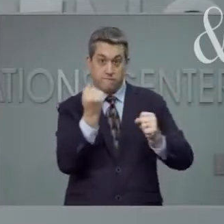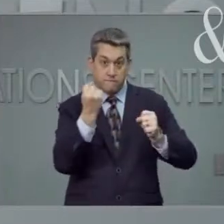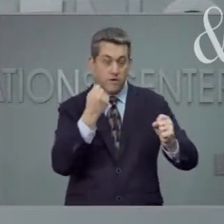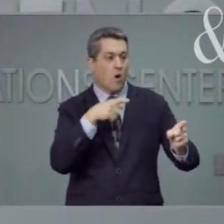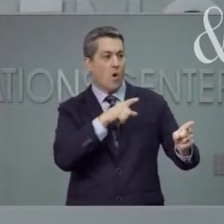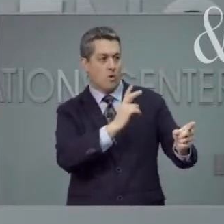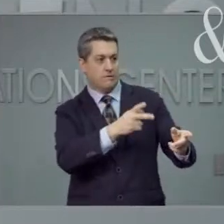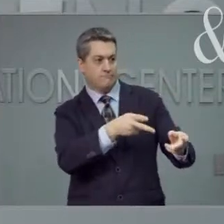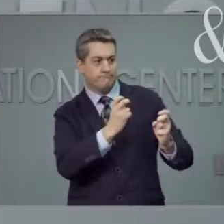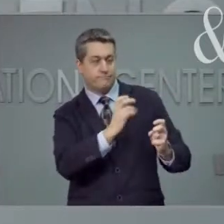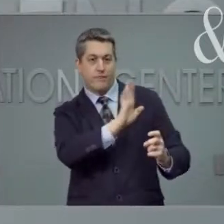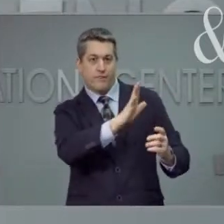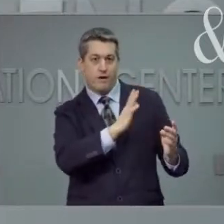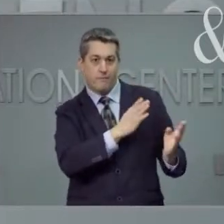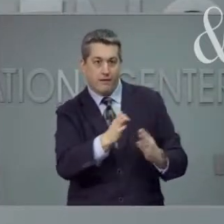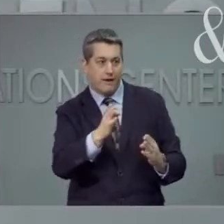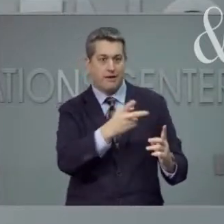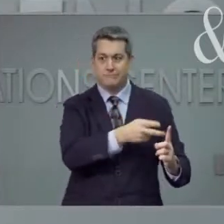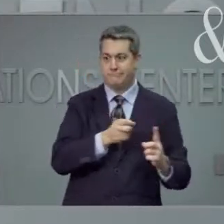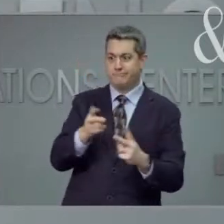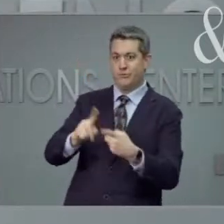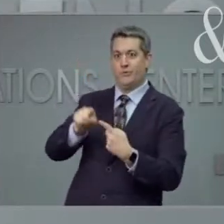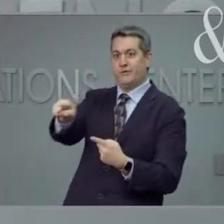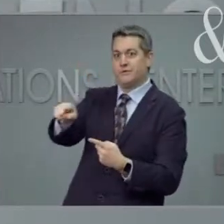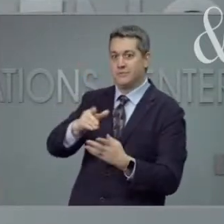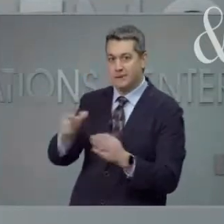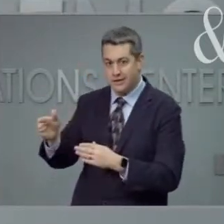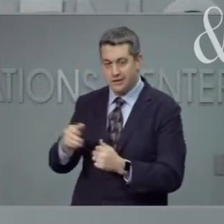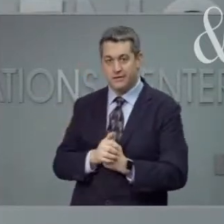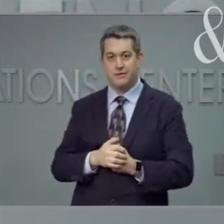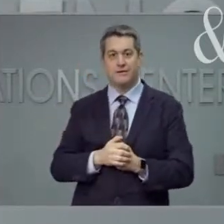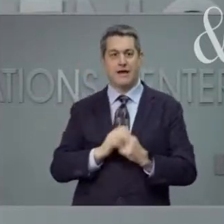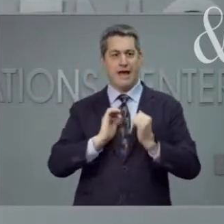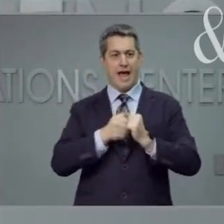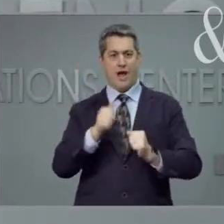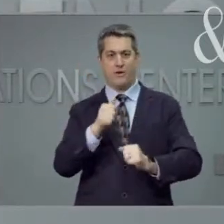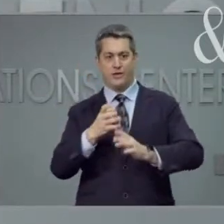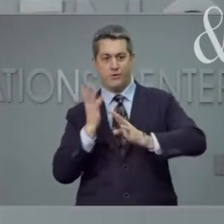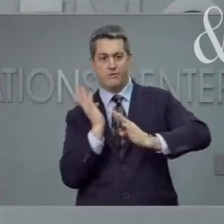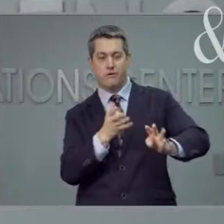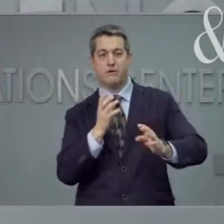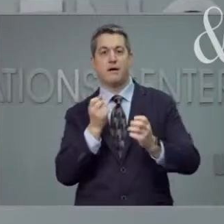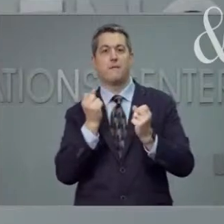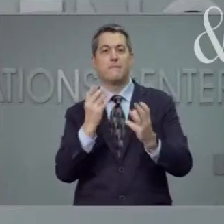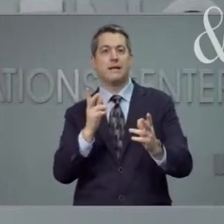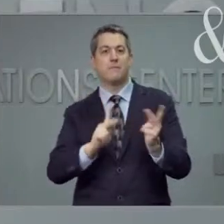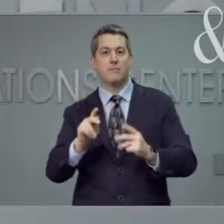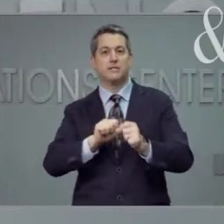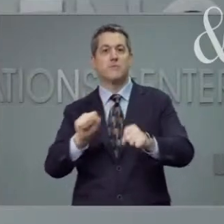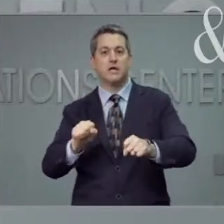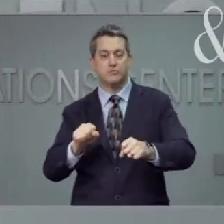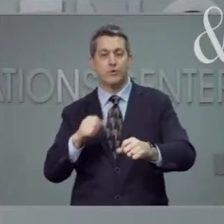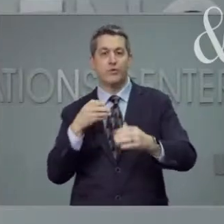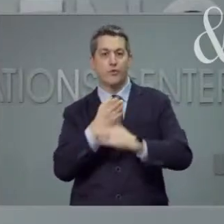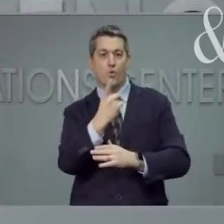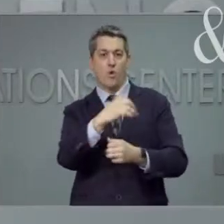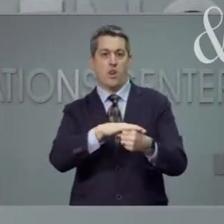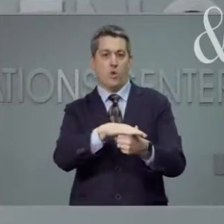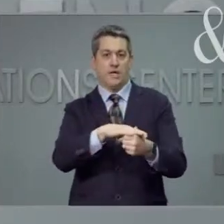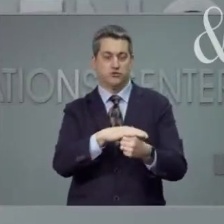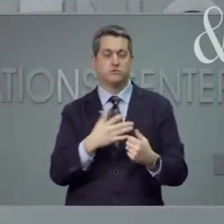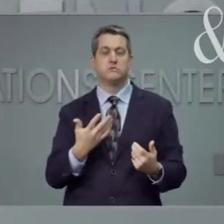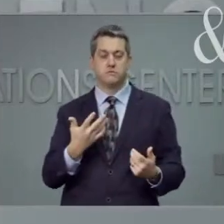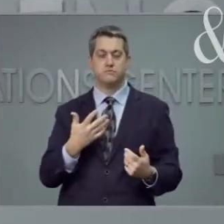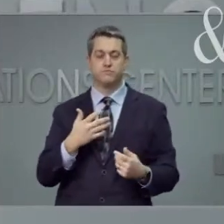can take appointments and have good flow of folks through each of these vaccine events? And then it is